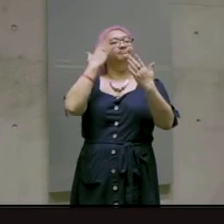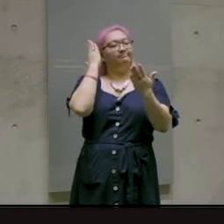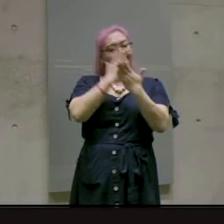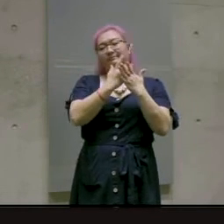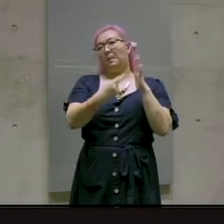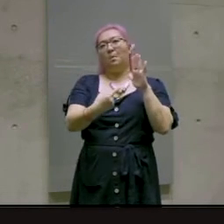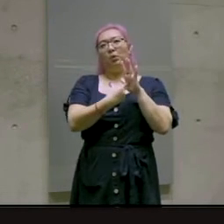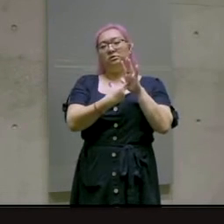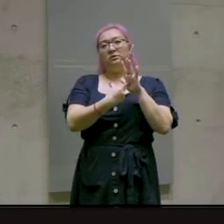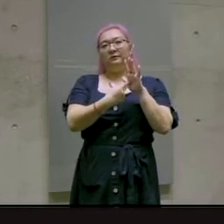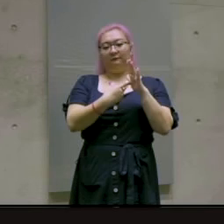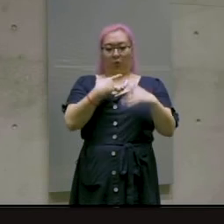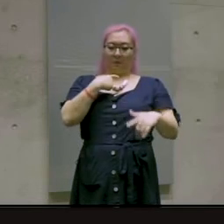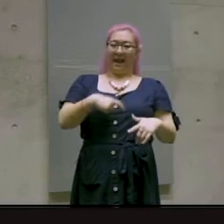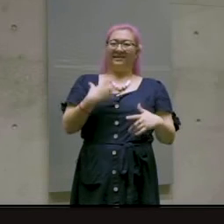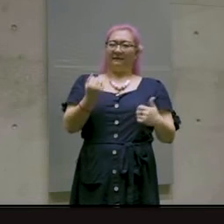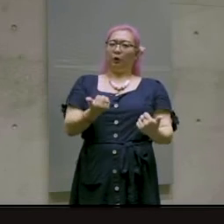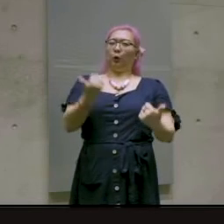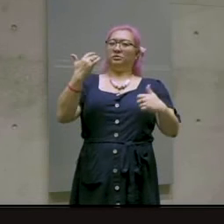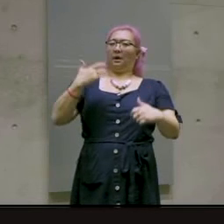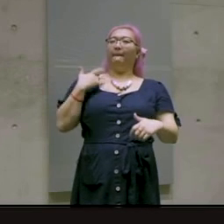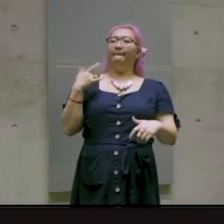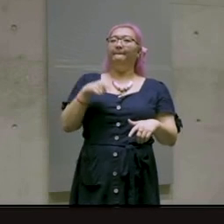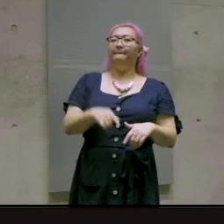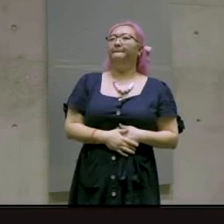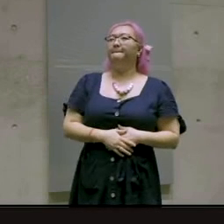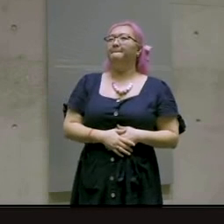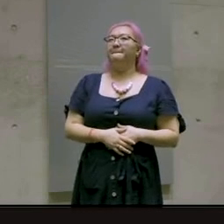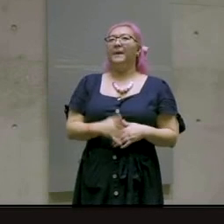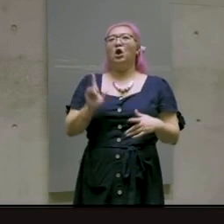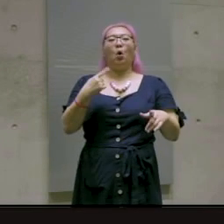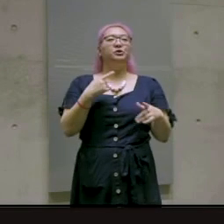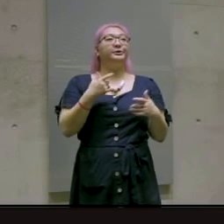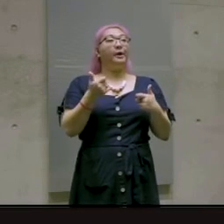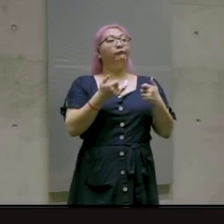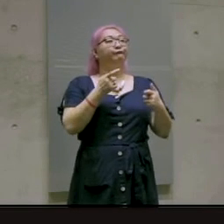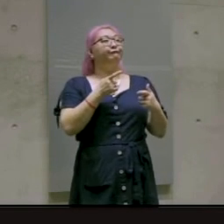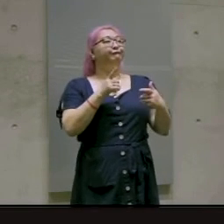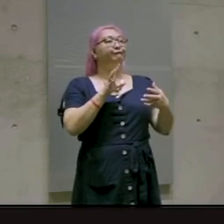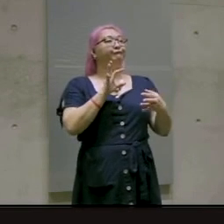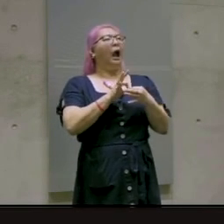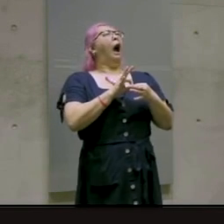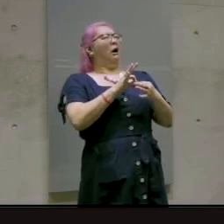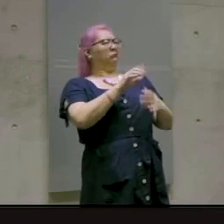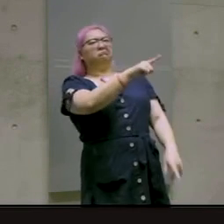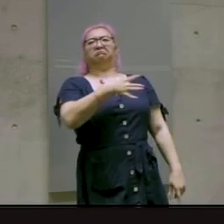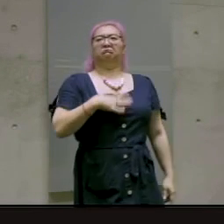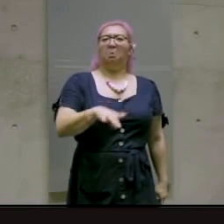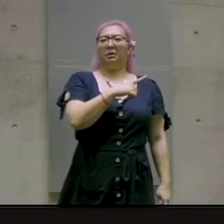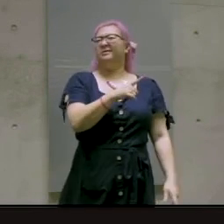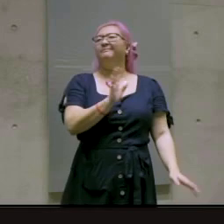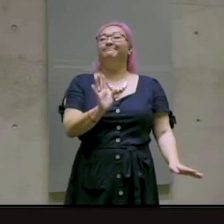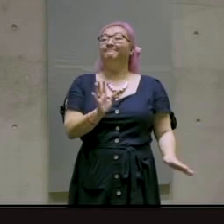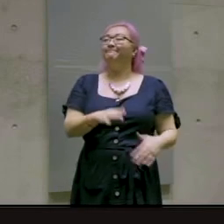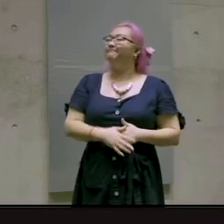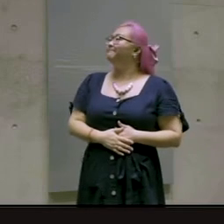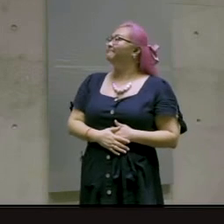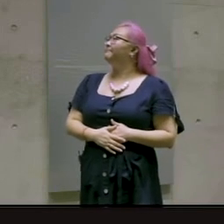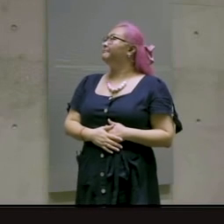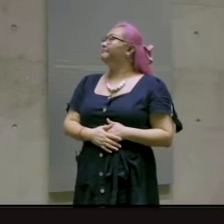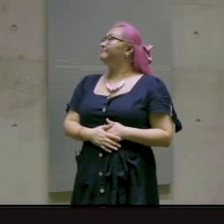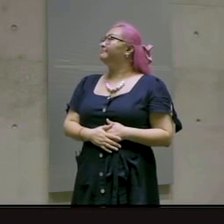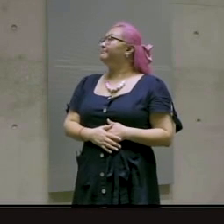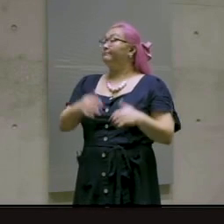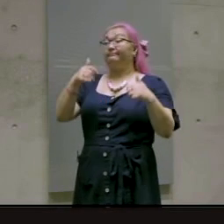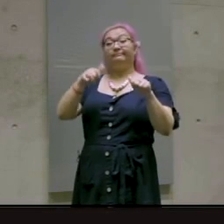experience and experience the content in the way that you would hope to, not kind of stumbling into it or finding it kind of being imposed upon them. When writing these